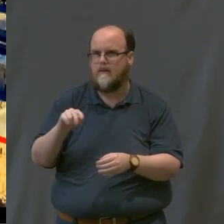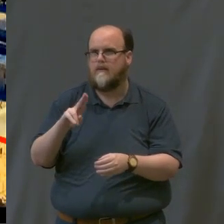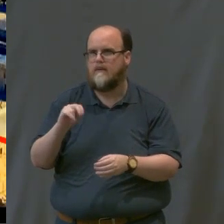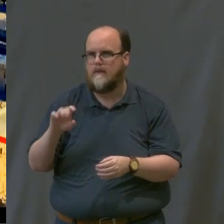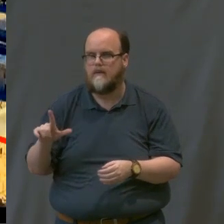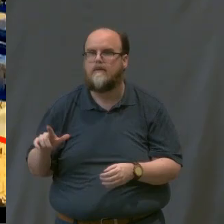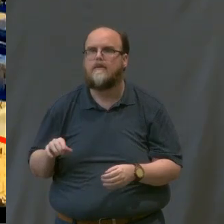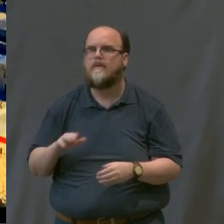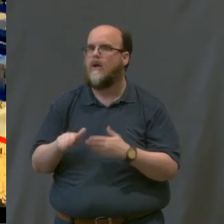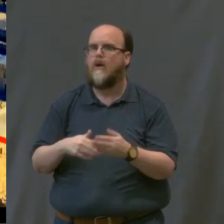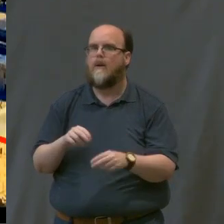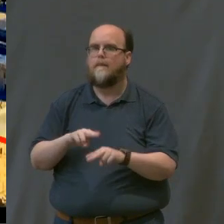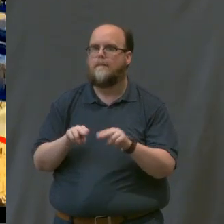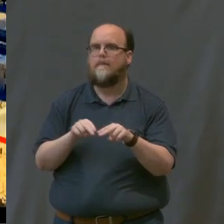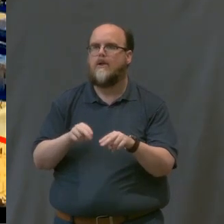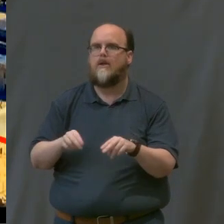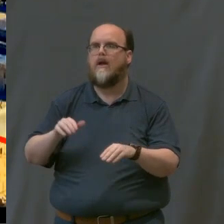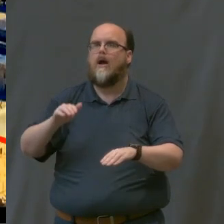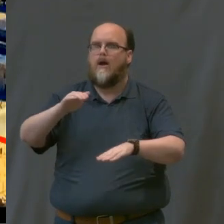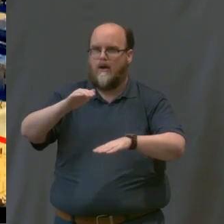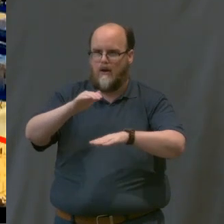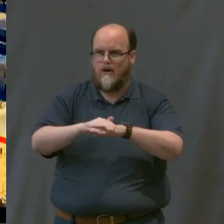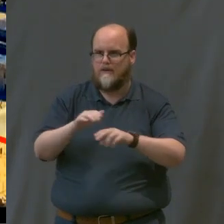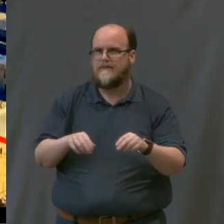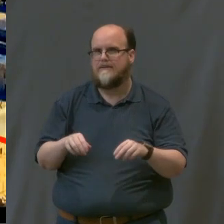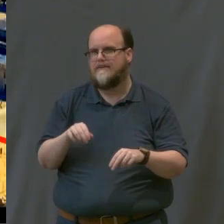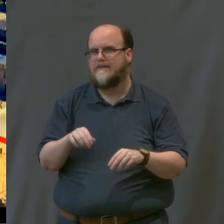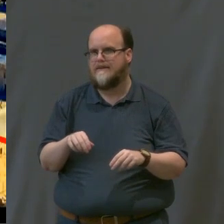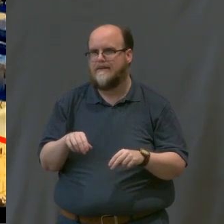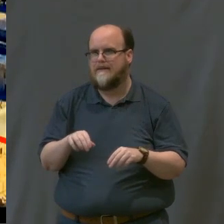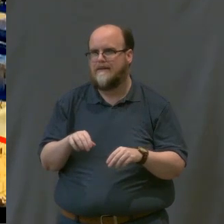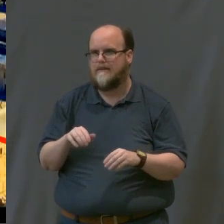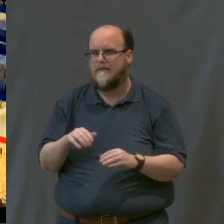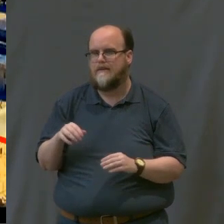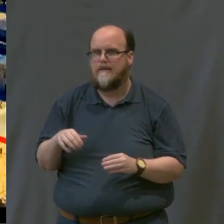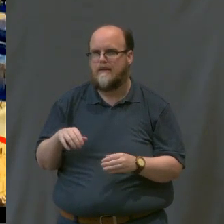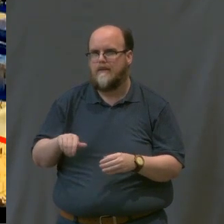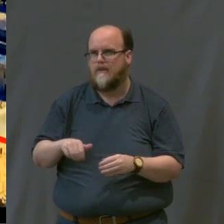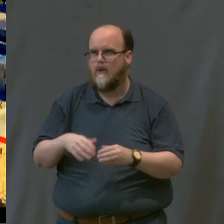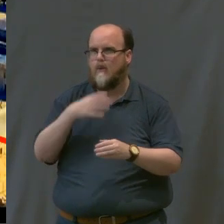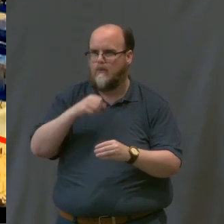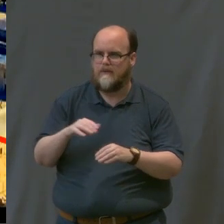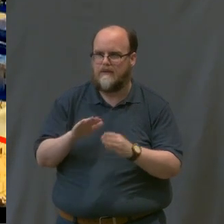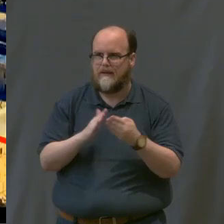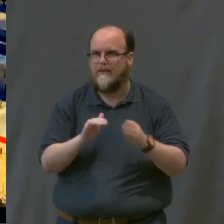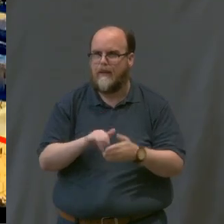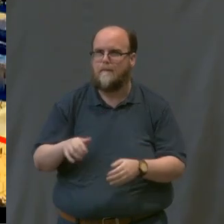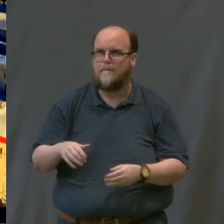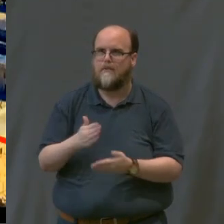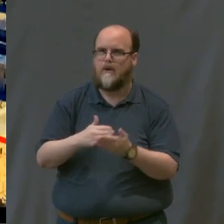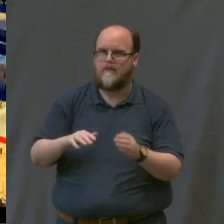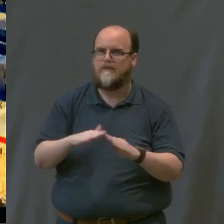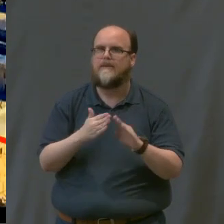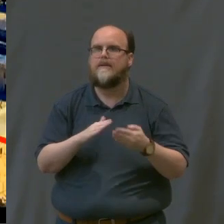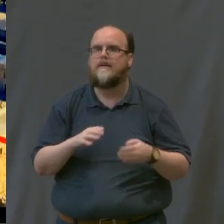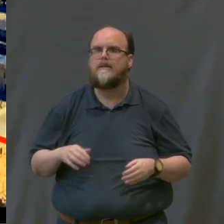up. It's Jerusalem, built on top of Jerusalem, built on top of Jerusalem, built on top of Jerusalem, to where that part of the city is actually, street